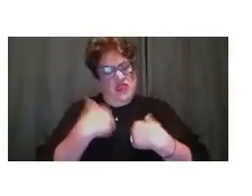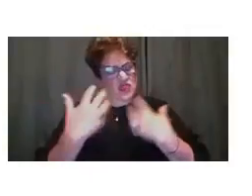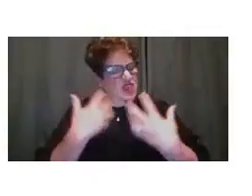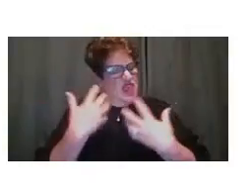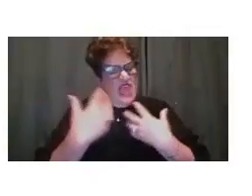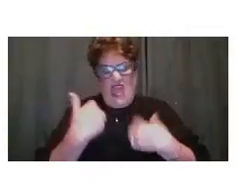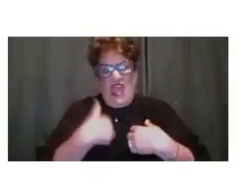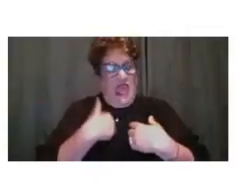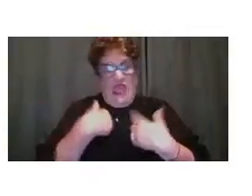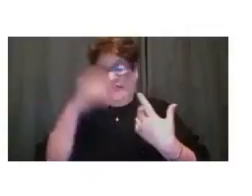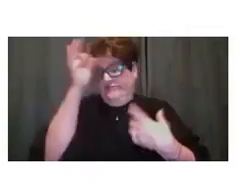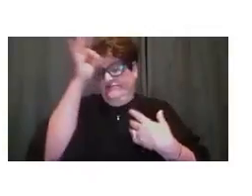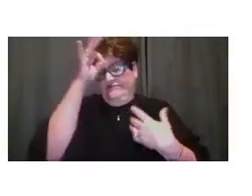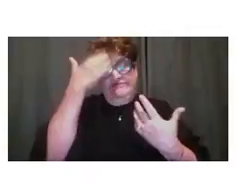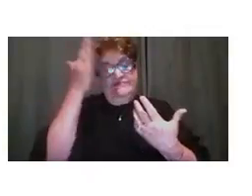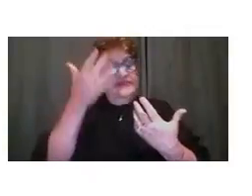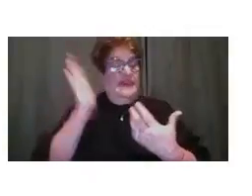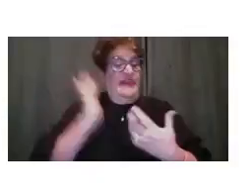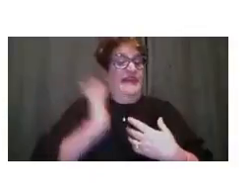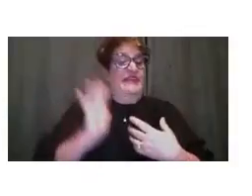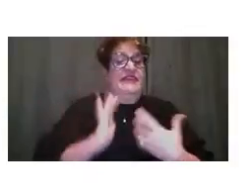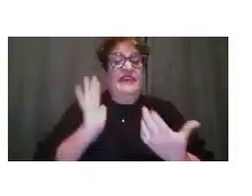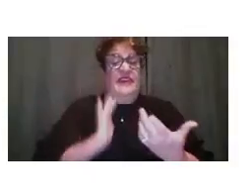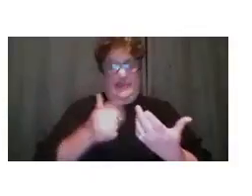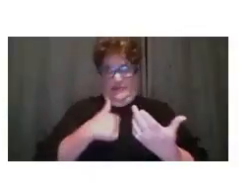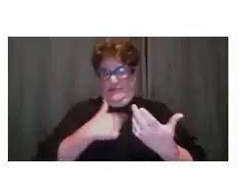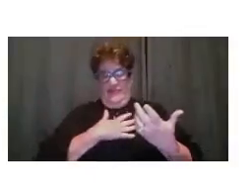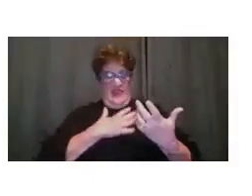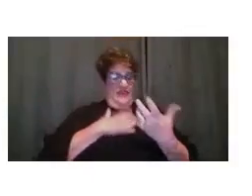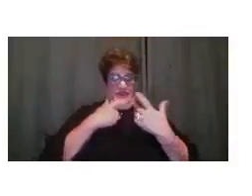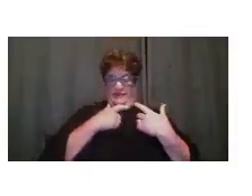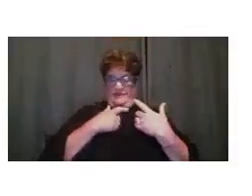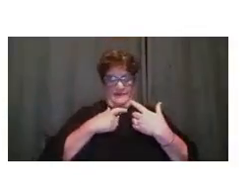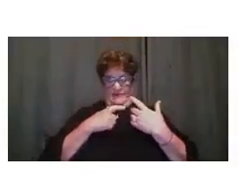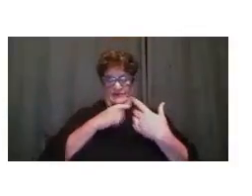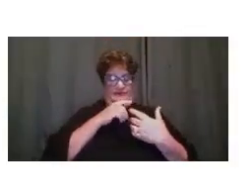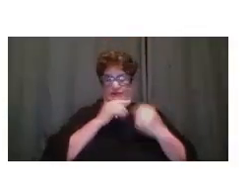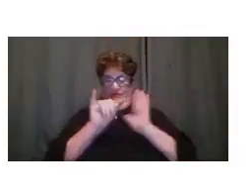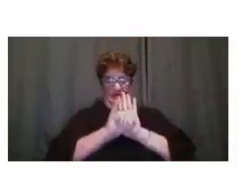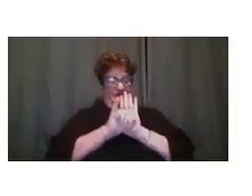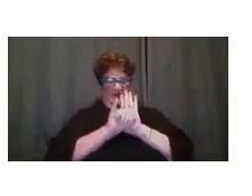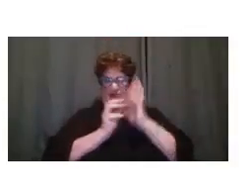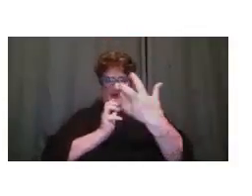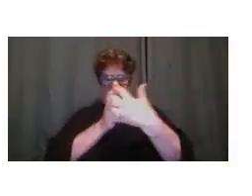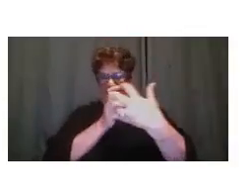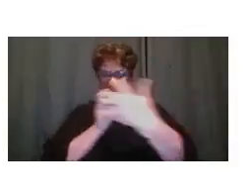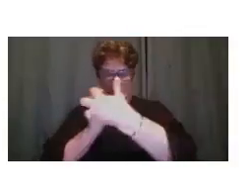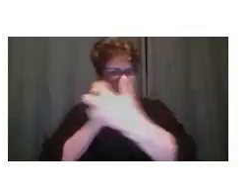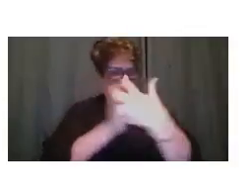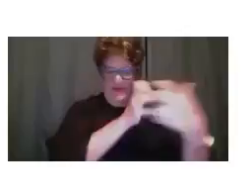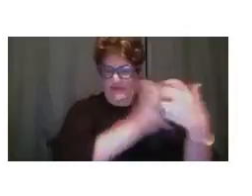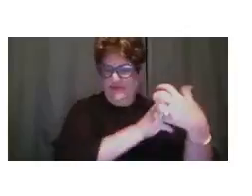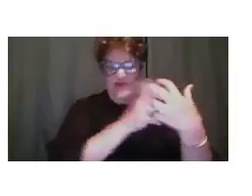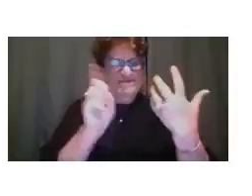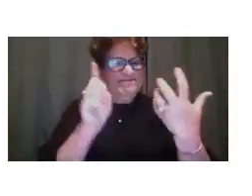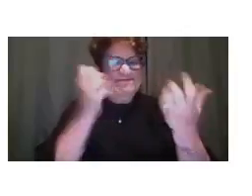I didn't know where I fit in. And when I got in